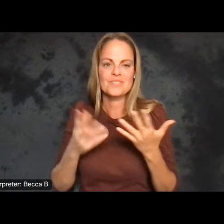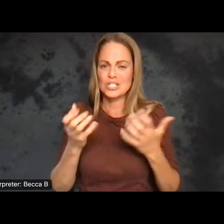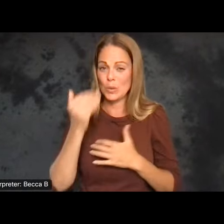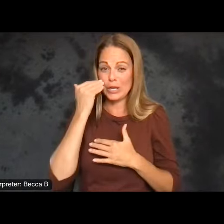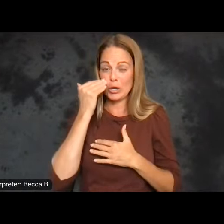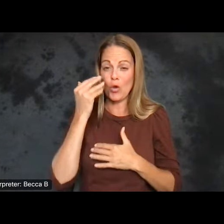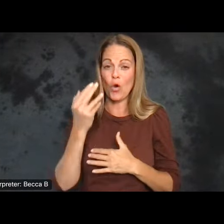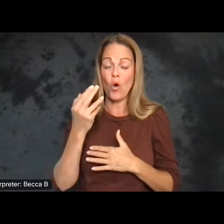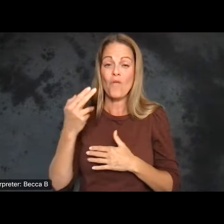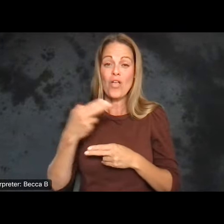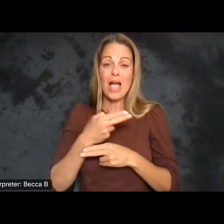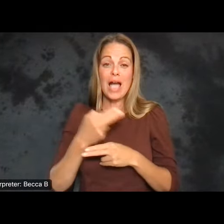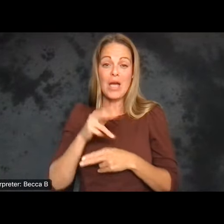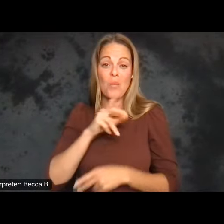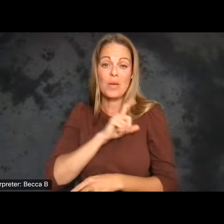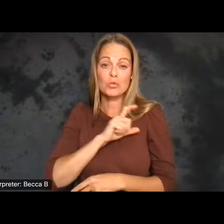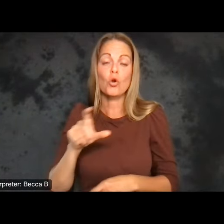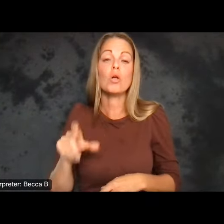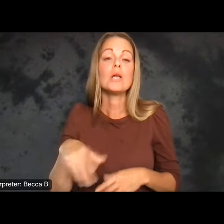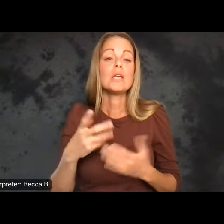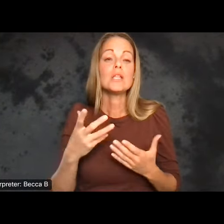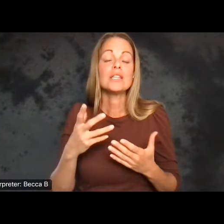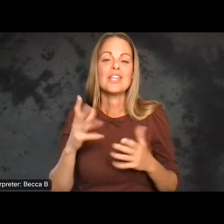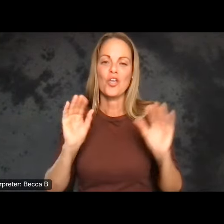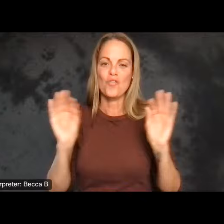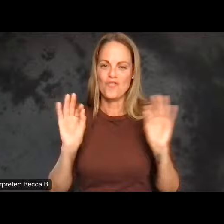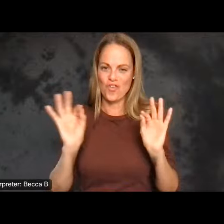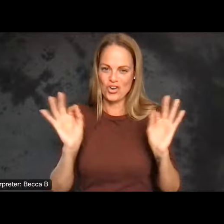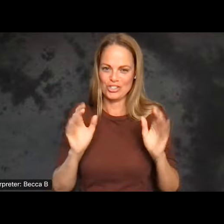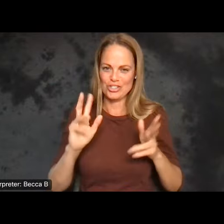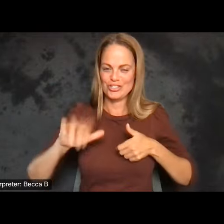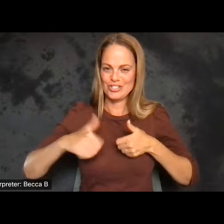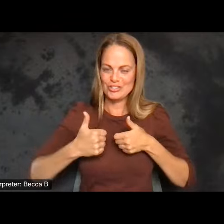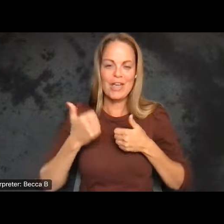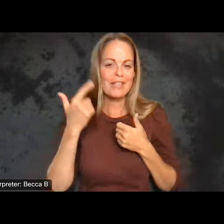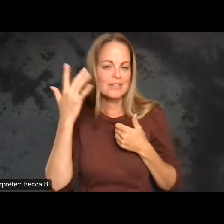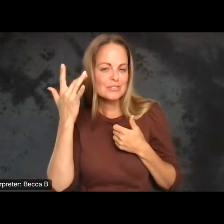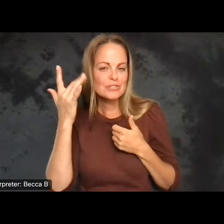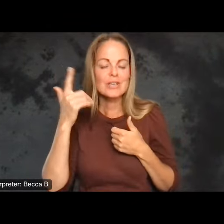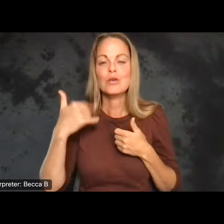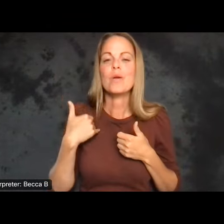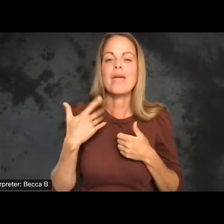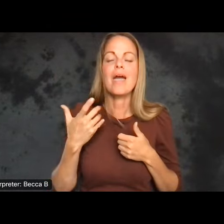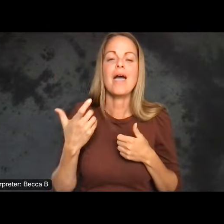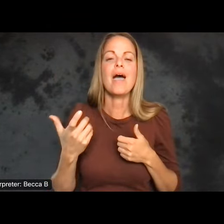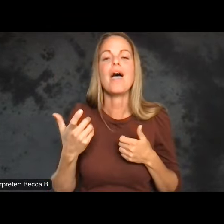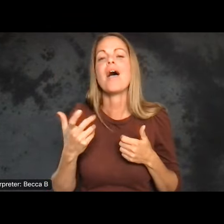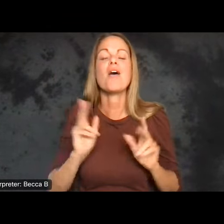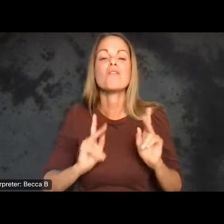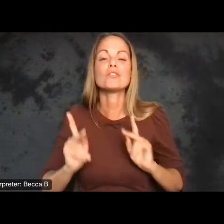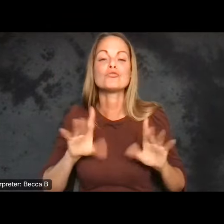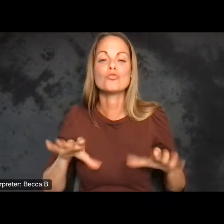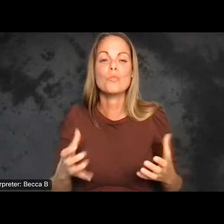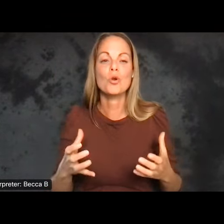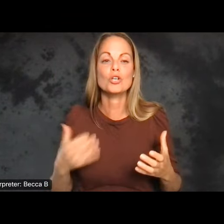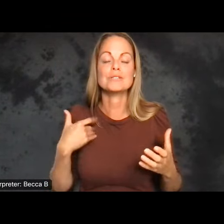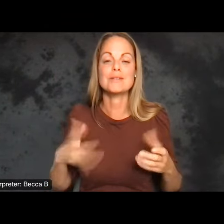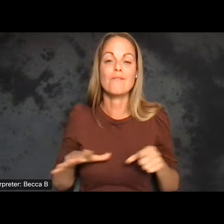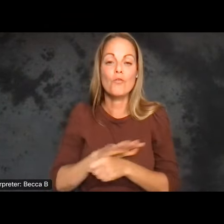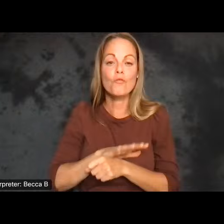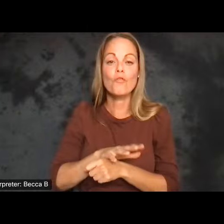Patrol, furniture is a bit of a challenge because we have troopers that are often that carry full pistol